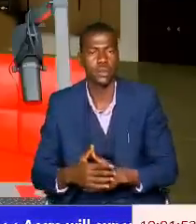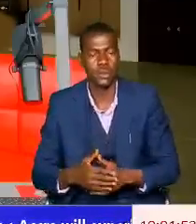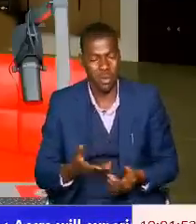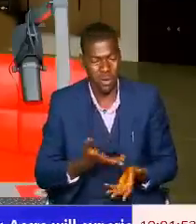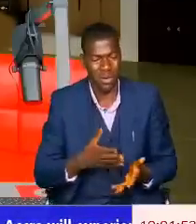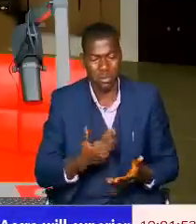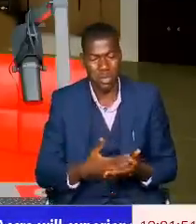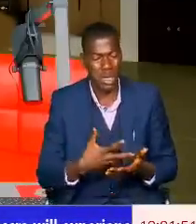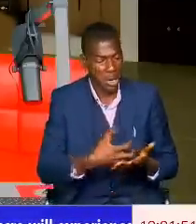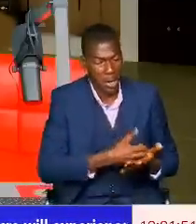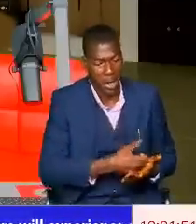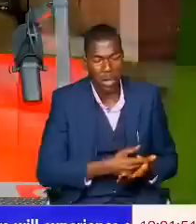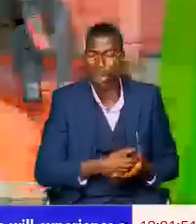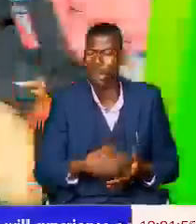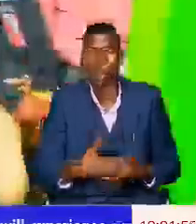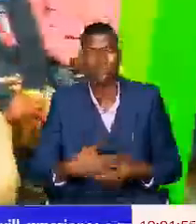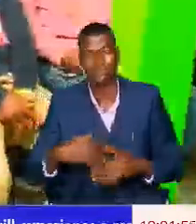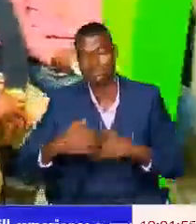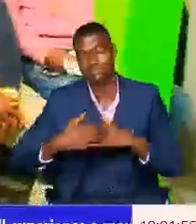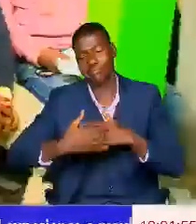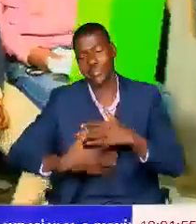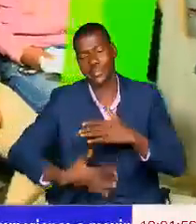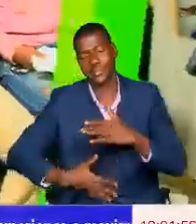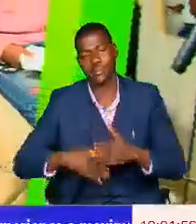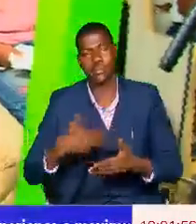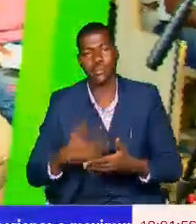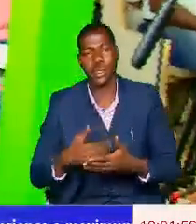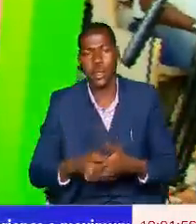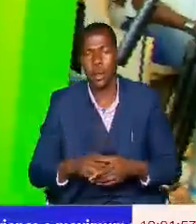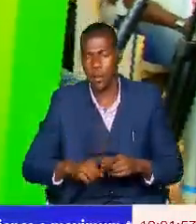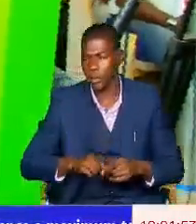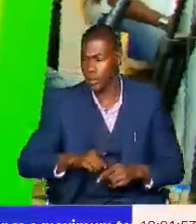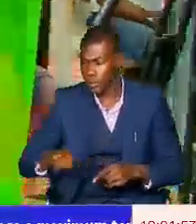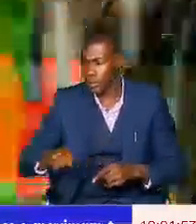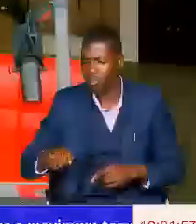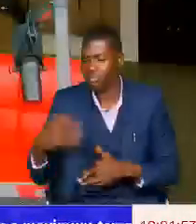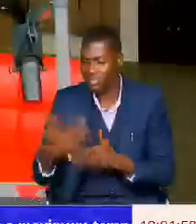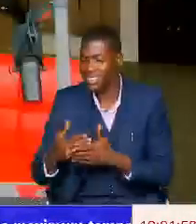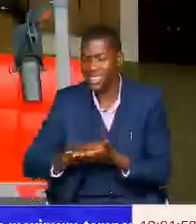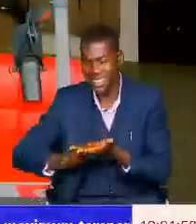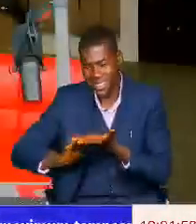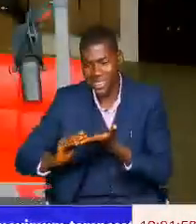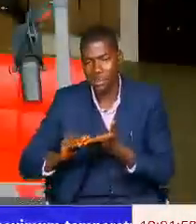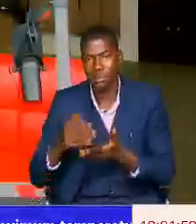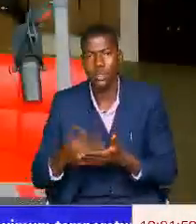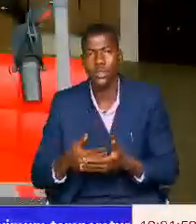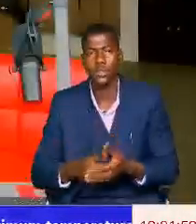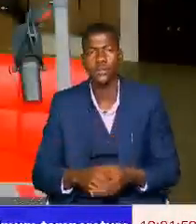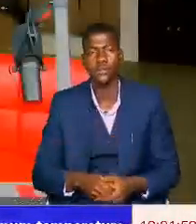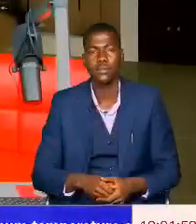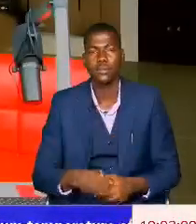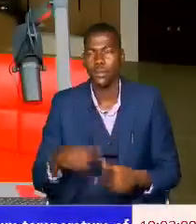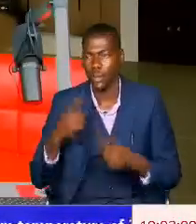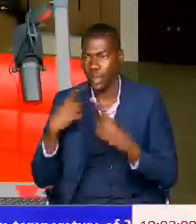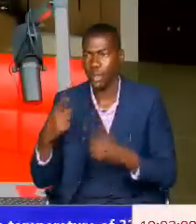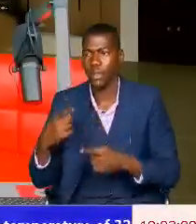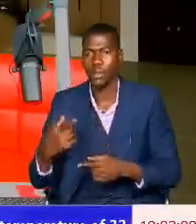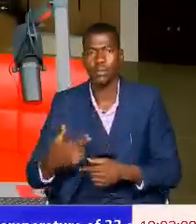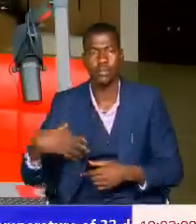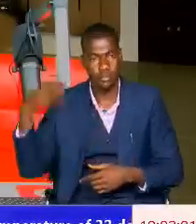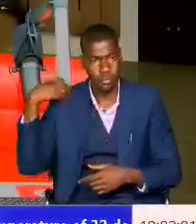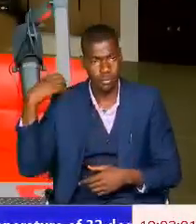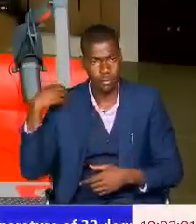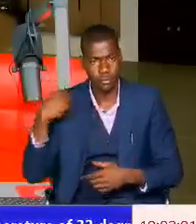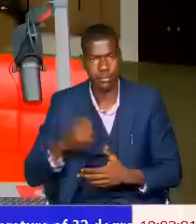money. Yeah. Una own money na clean money, not be dirty money. Tell your